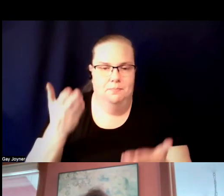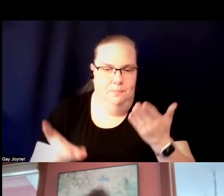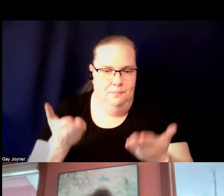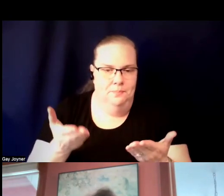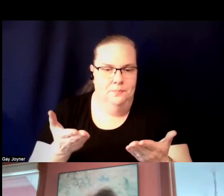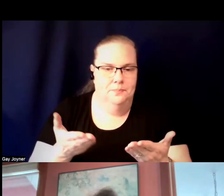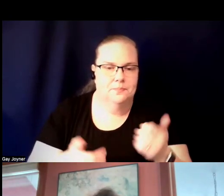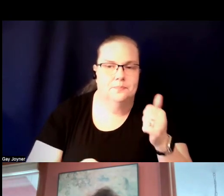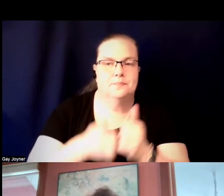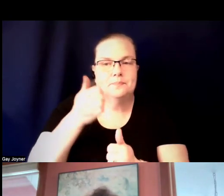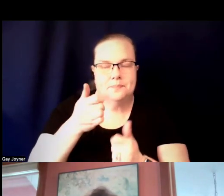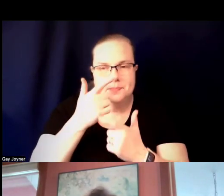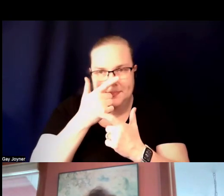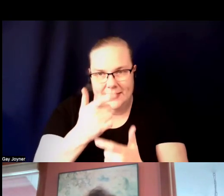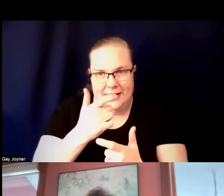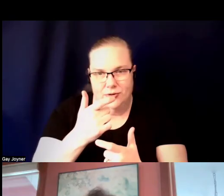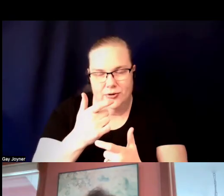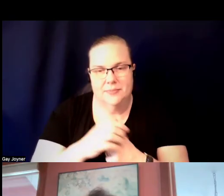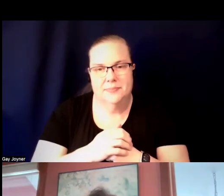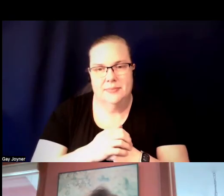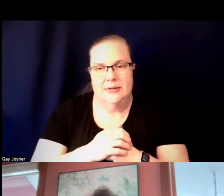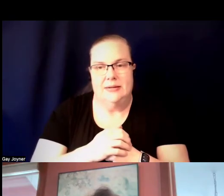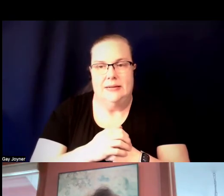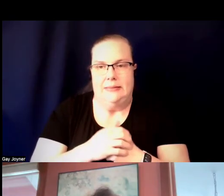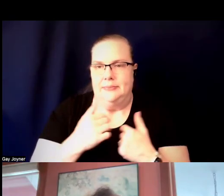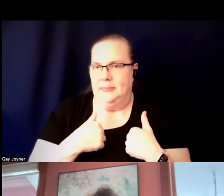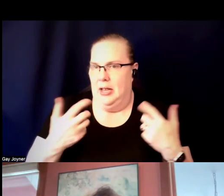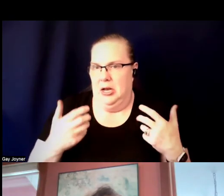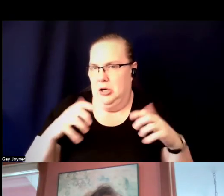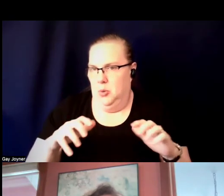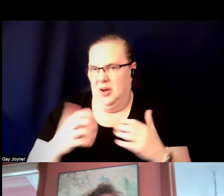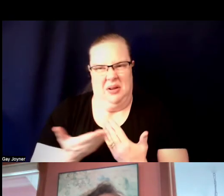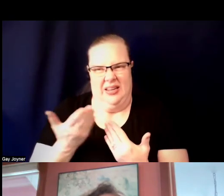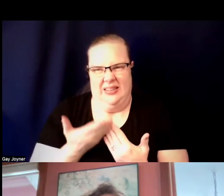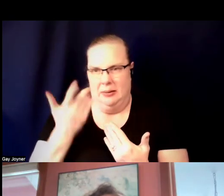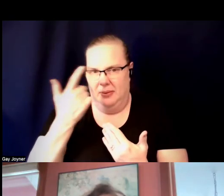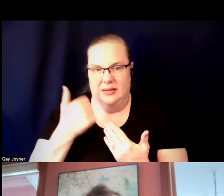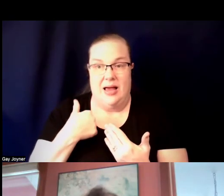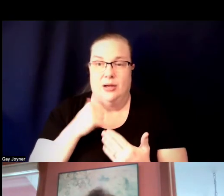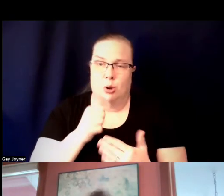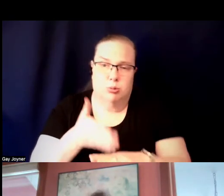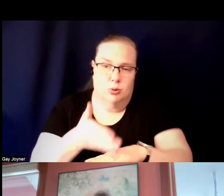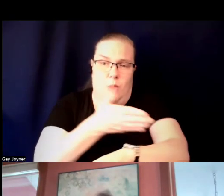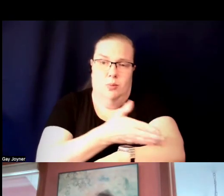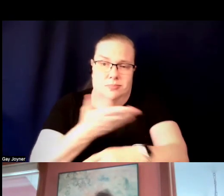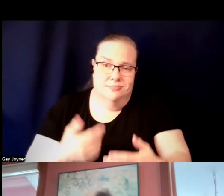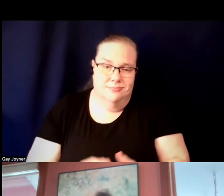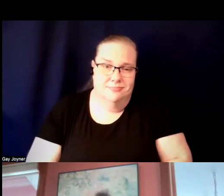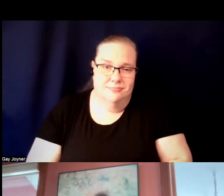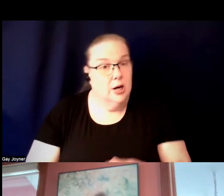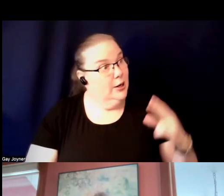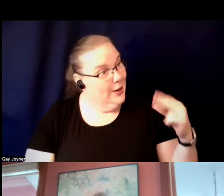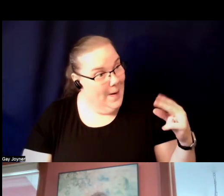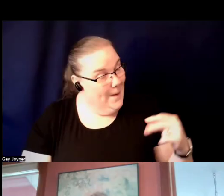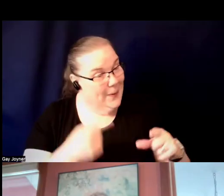is most interesting. I don't want it to be too easy because then I don't grow. No,